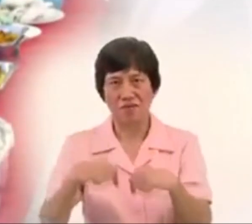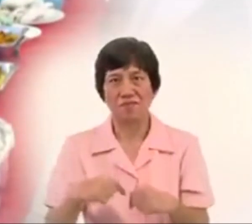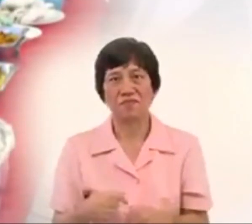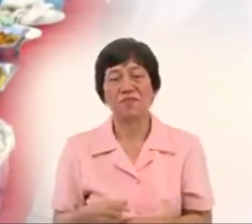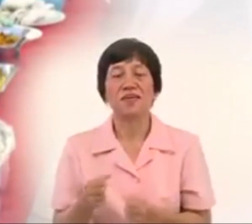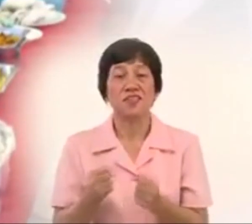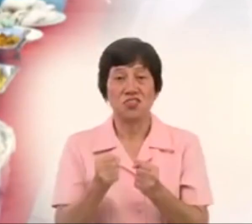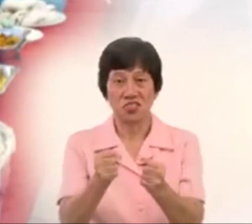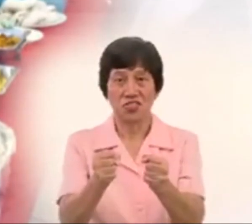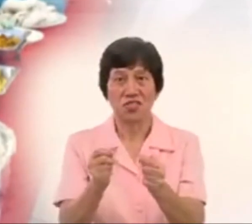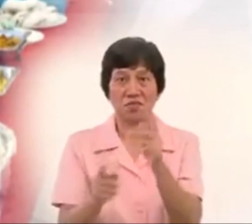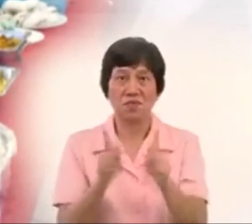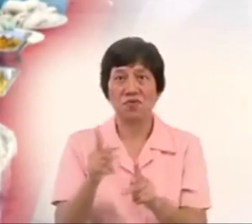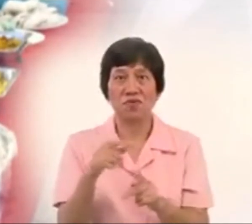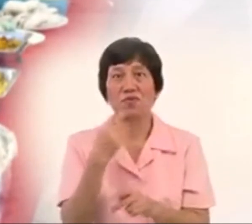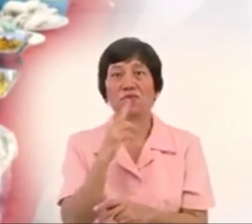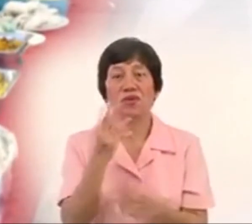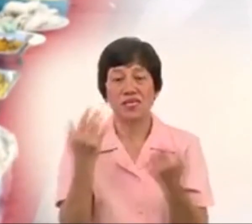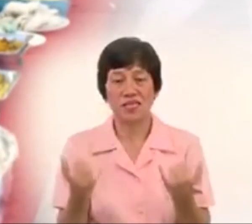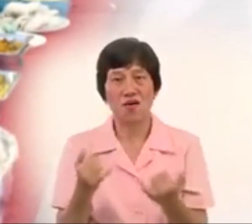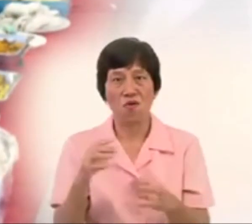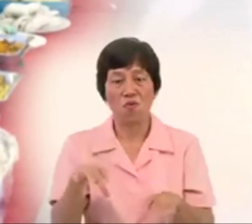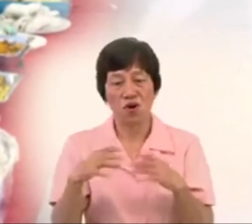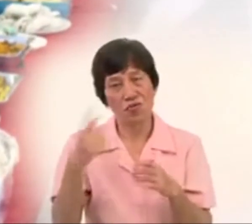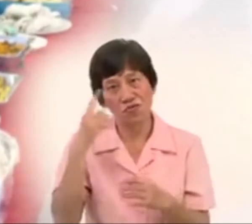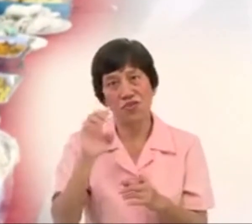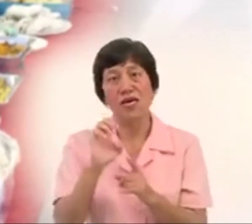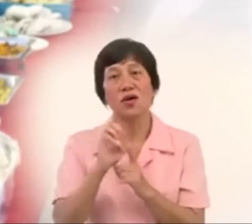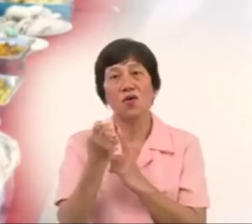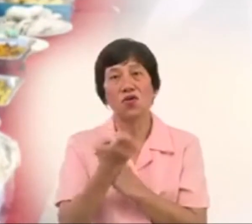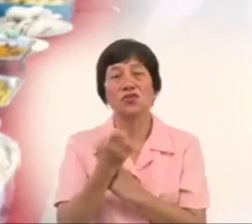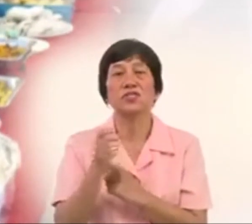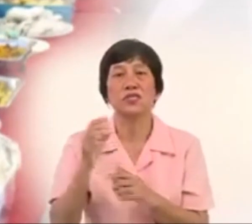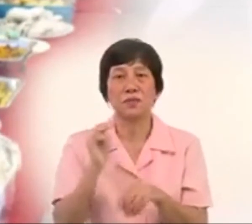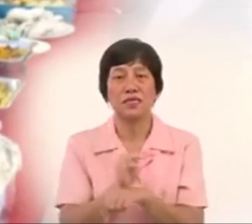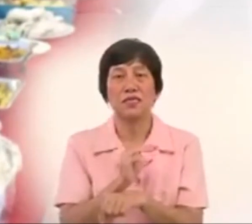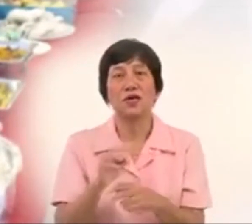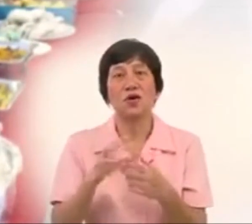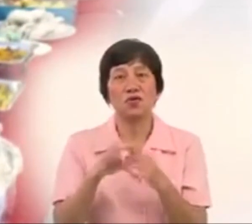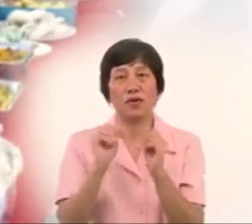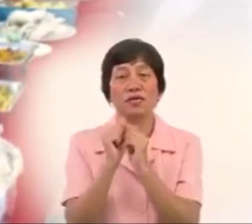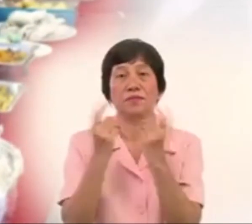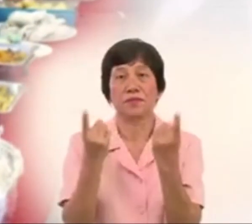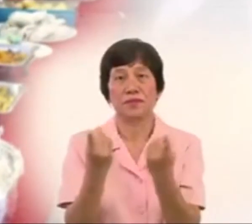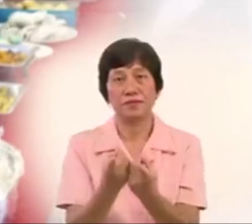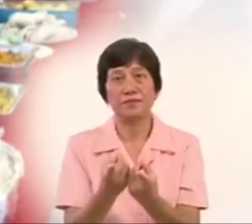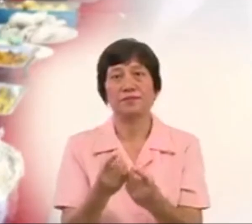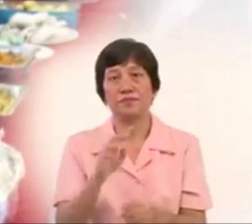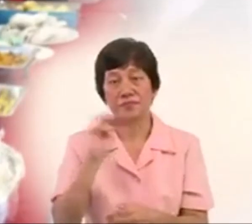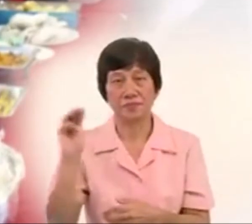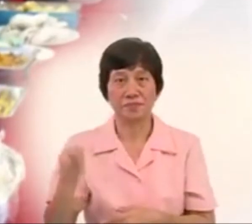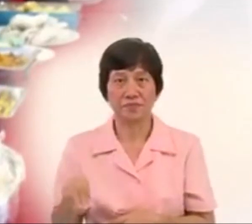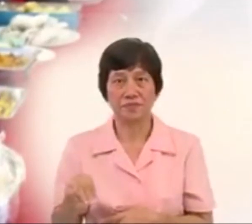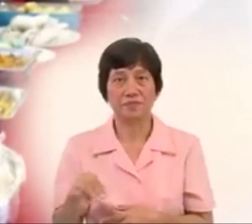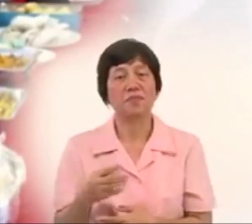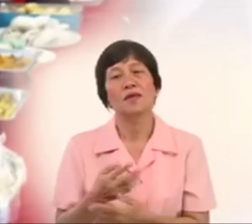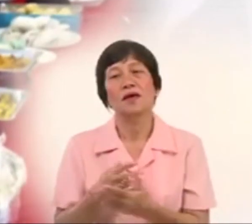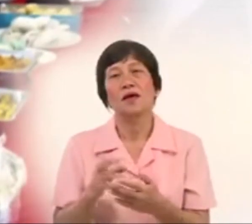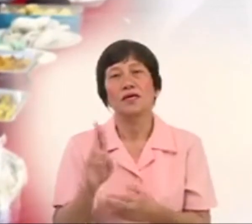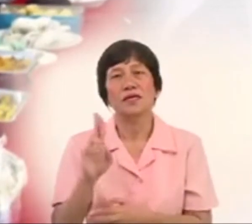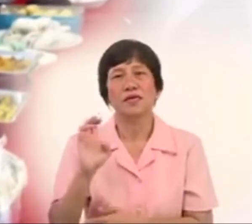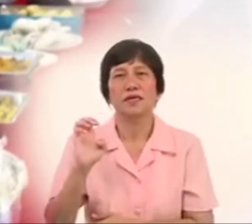people who are now working for the Ecology Ministry of the Archdiocese of Manila. They are recycling